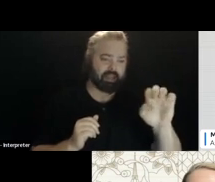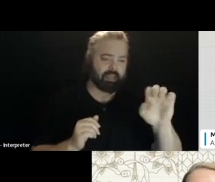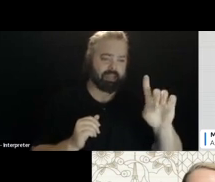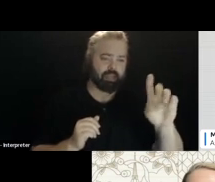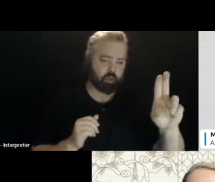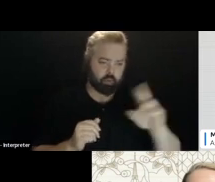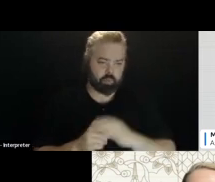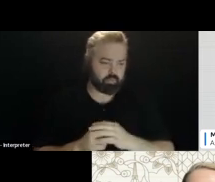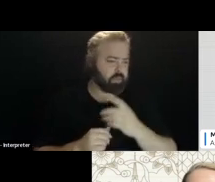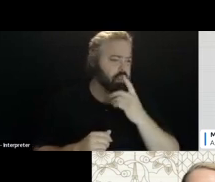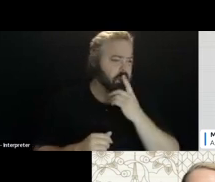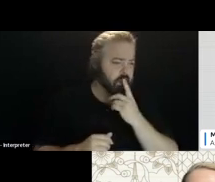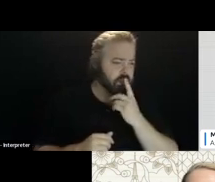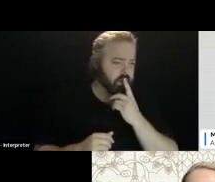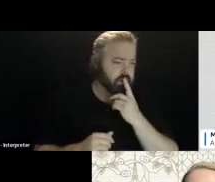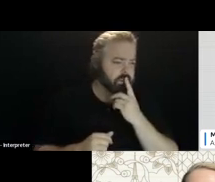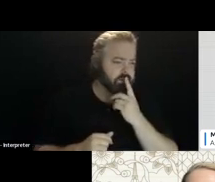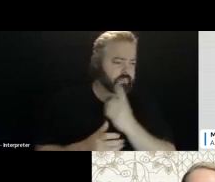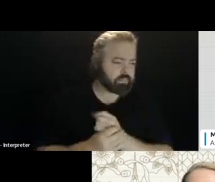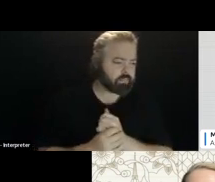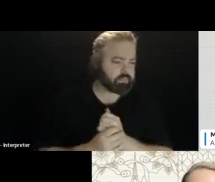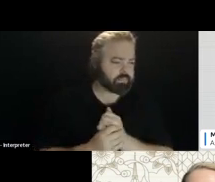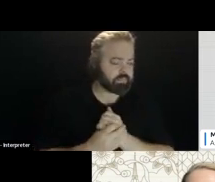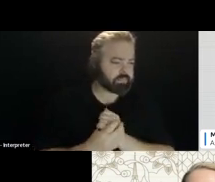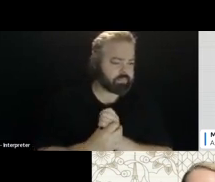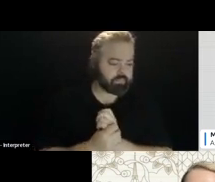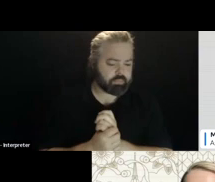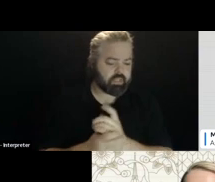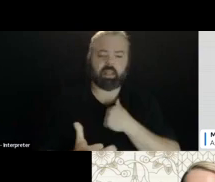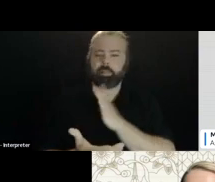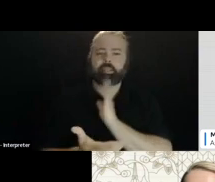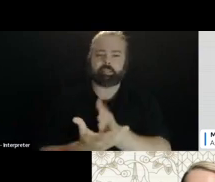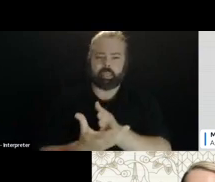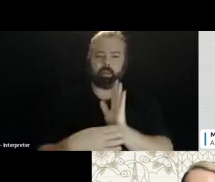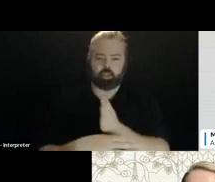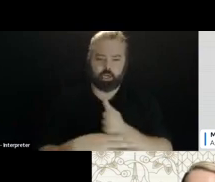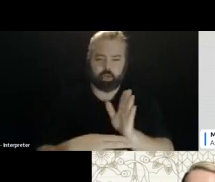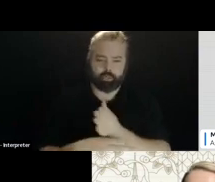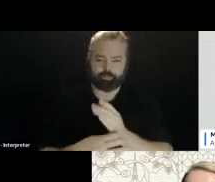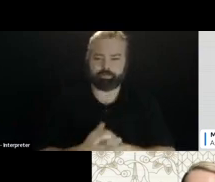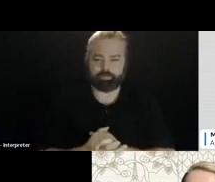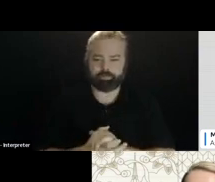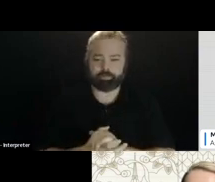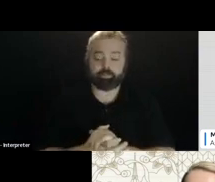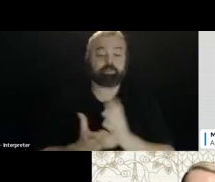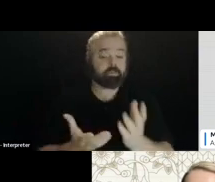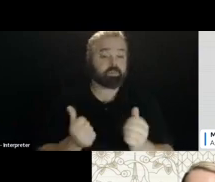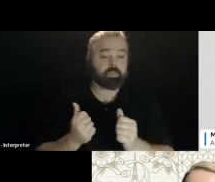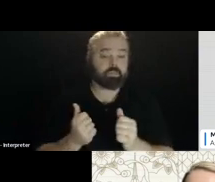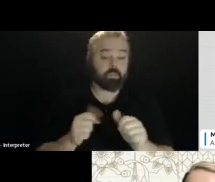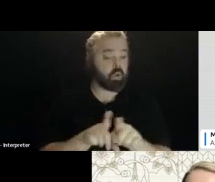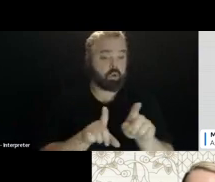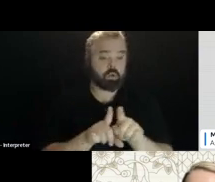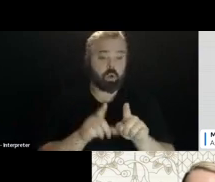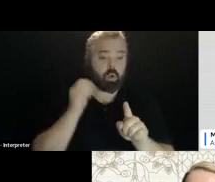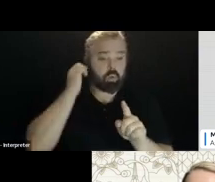And I'm going to stop sharing here. And just to also give you